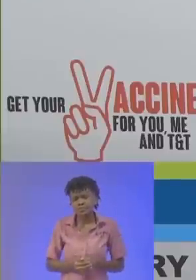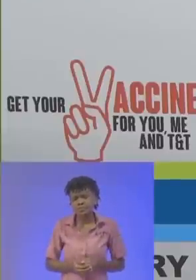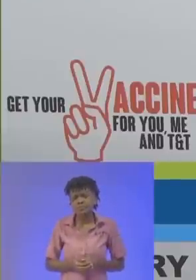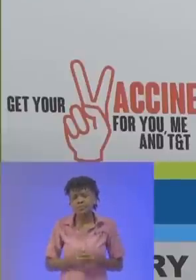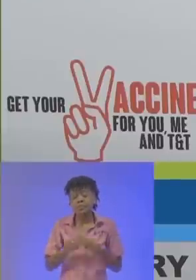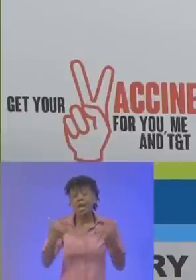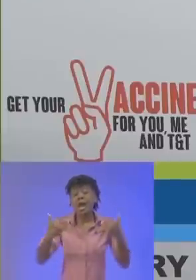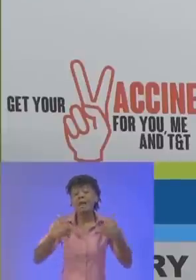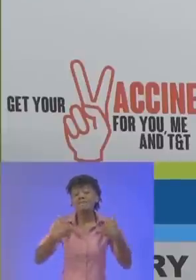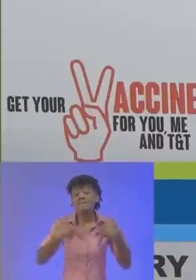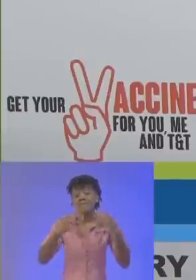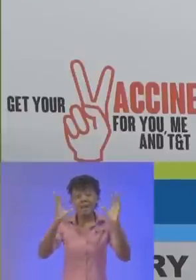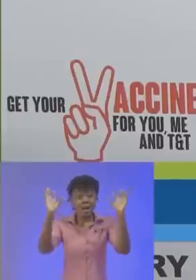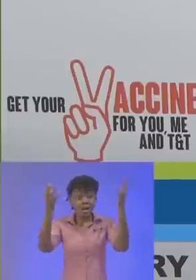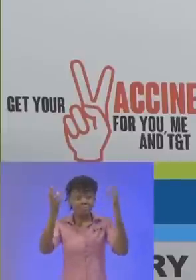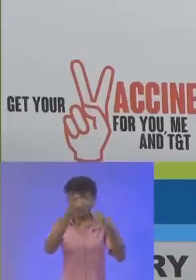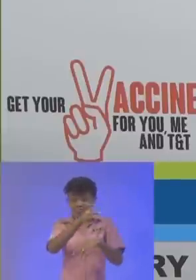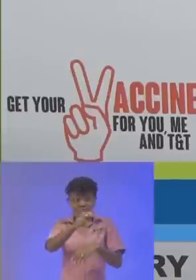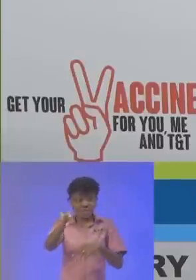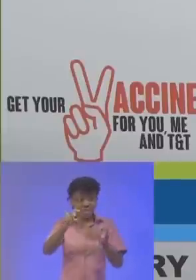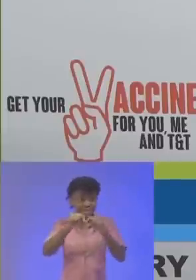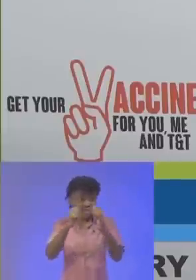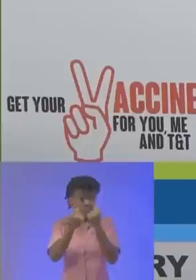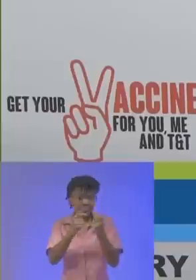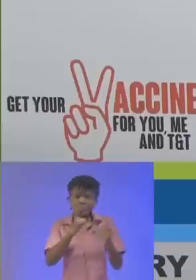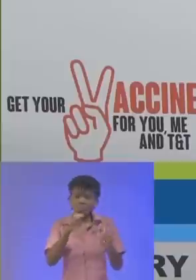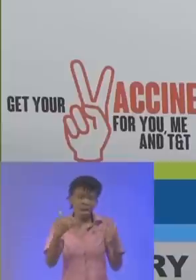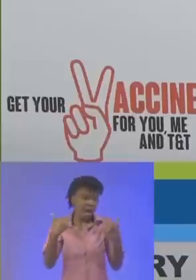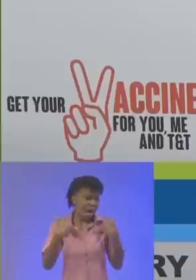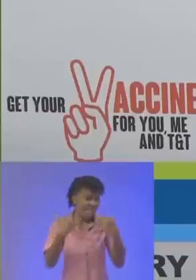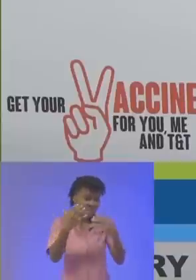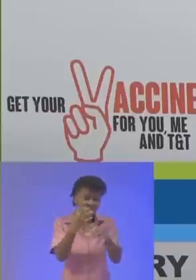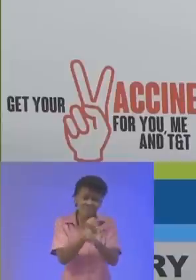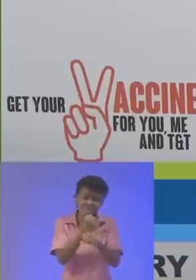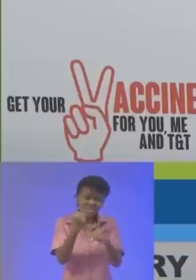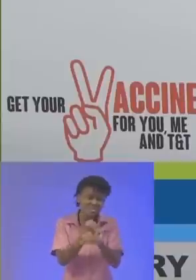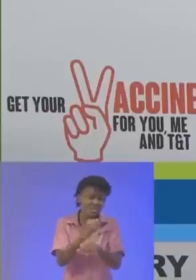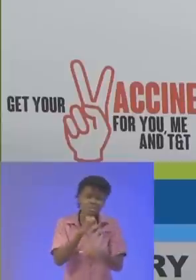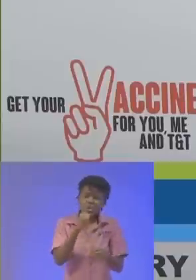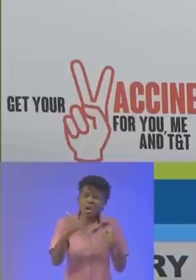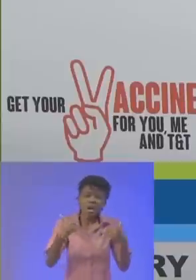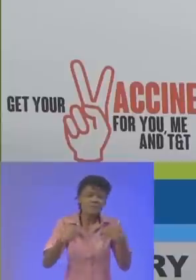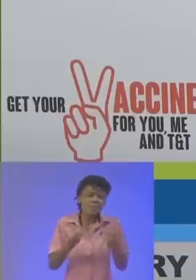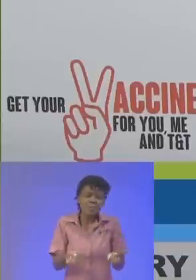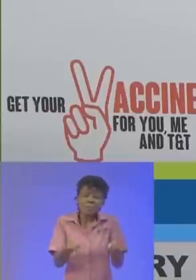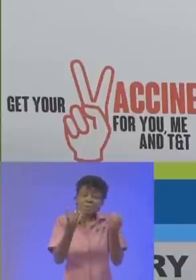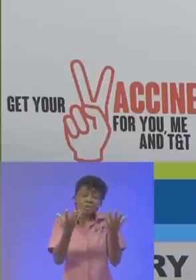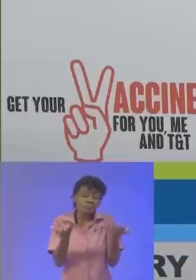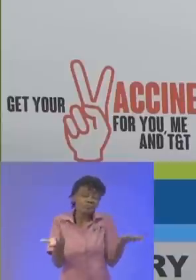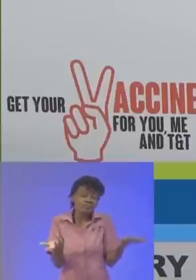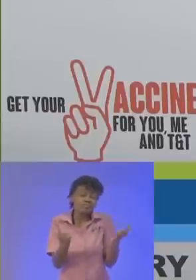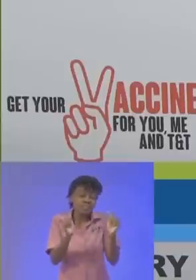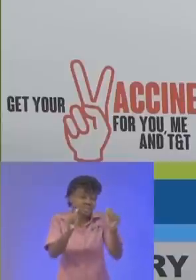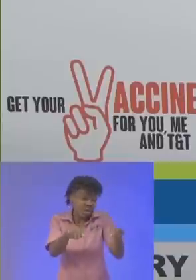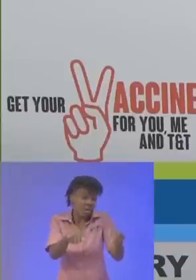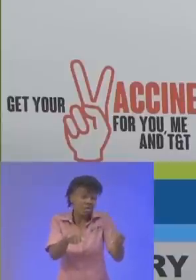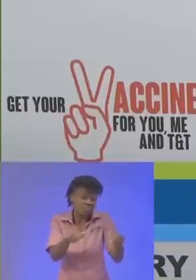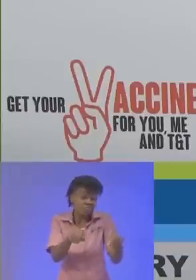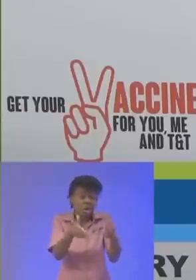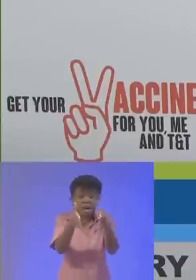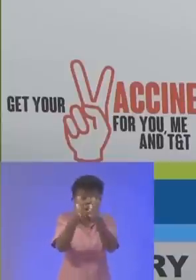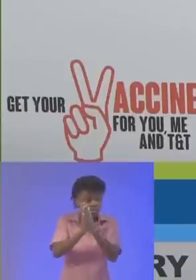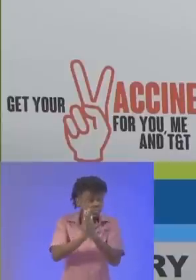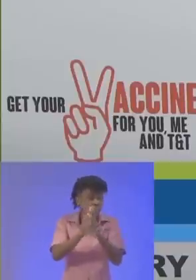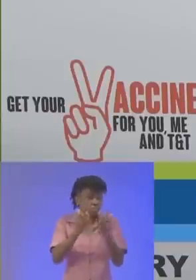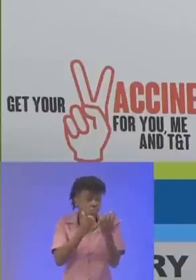have the accurate number for a given time period. However, you can request this information through the corporate communication